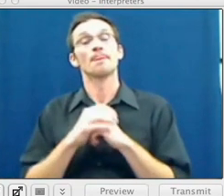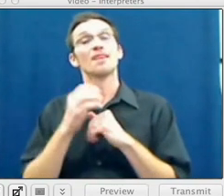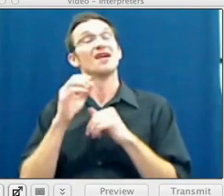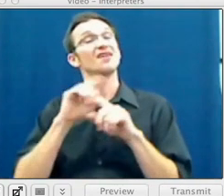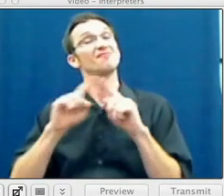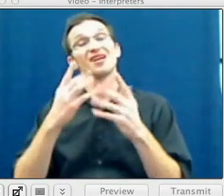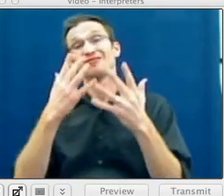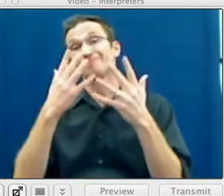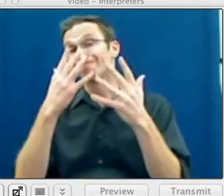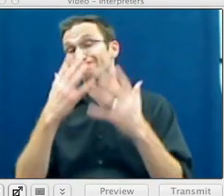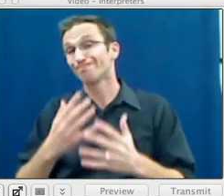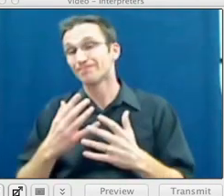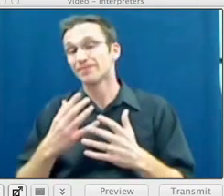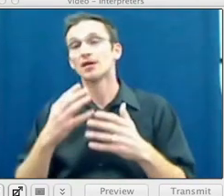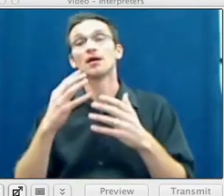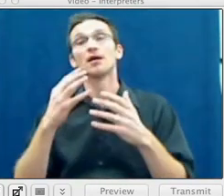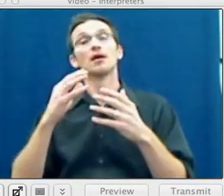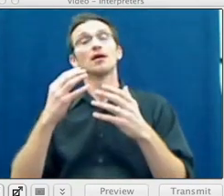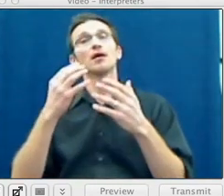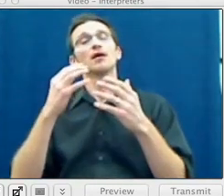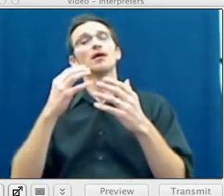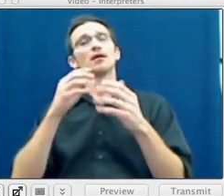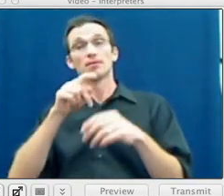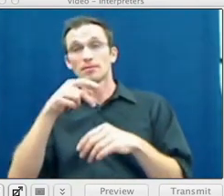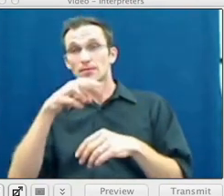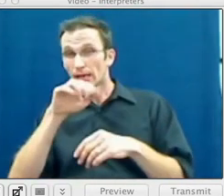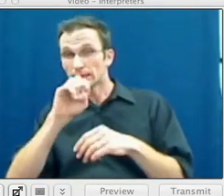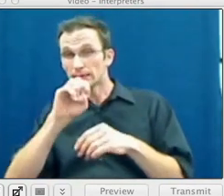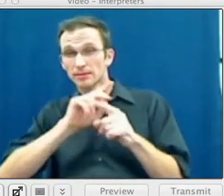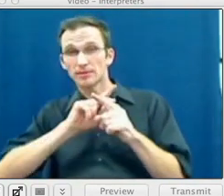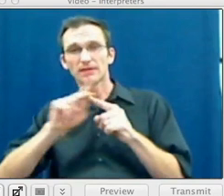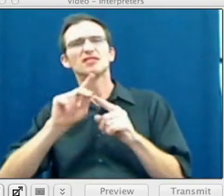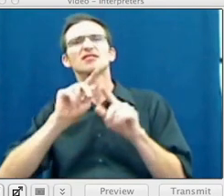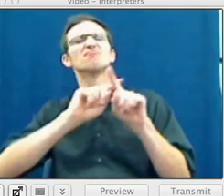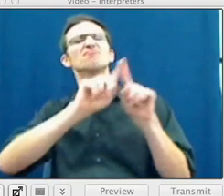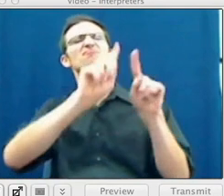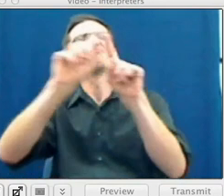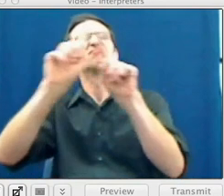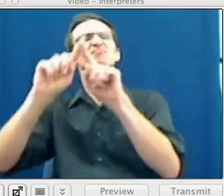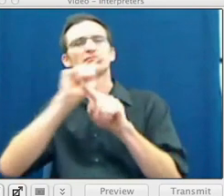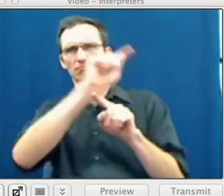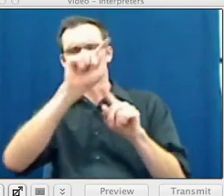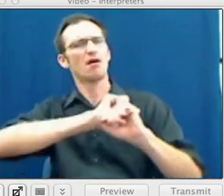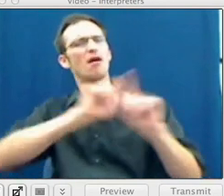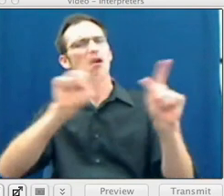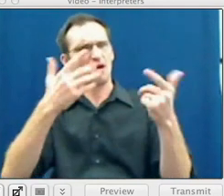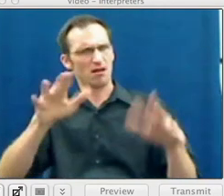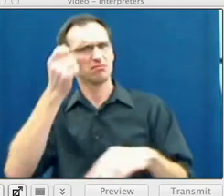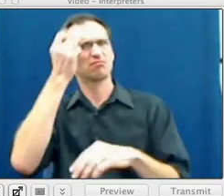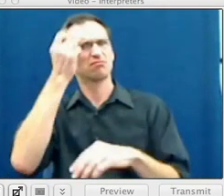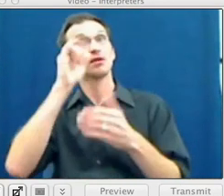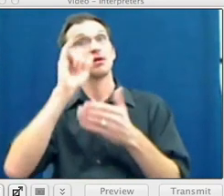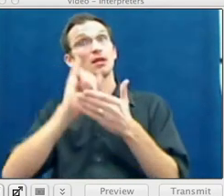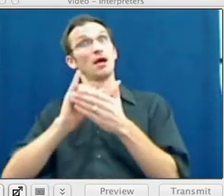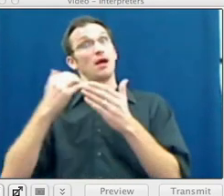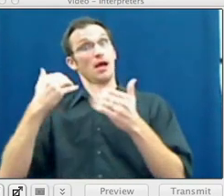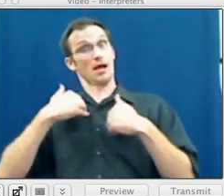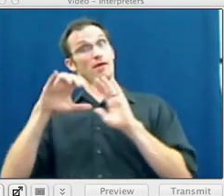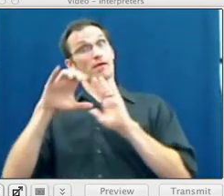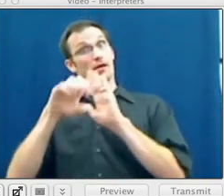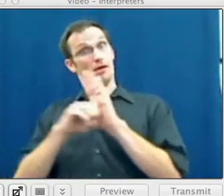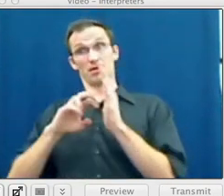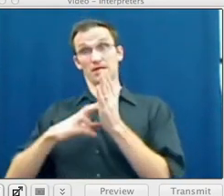all practice professions recognize that ethical codes cannot accomplish ethical decision-making